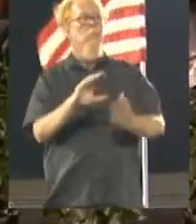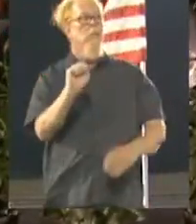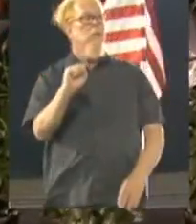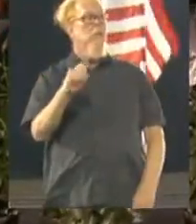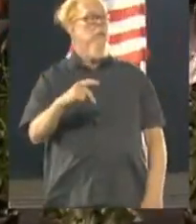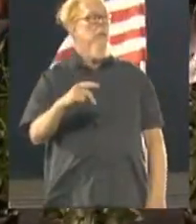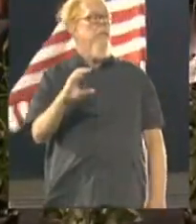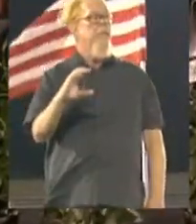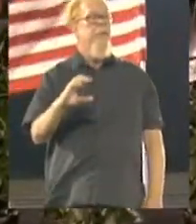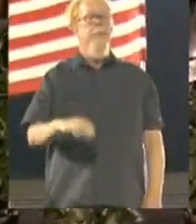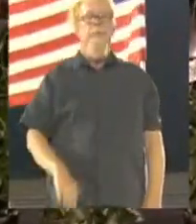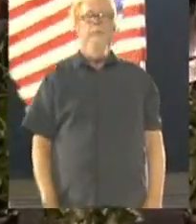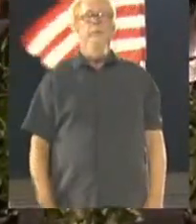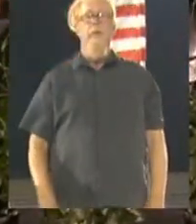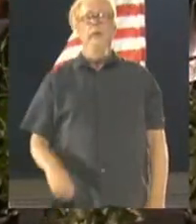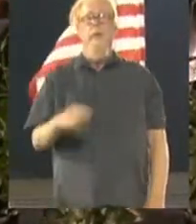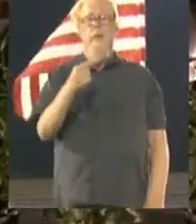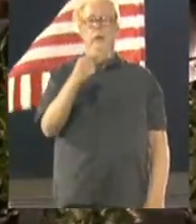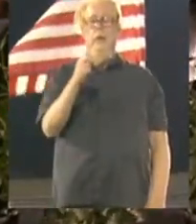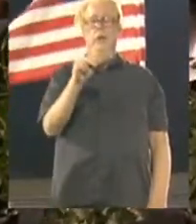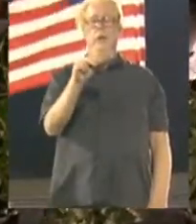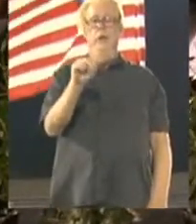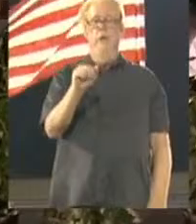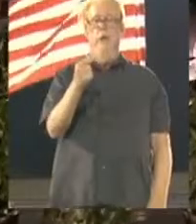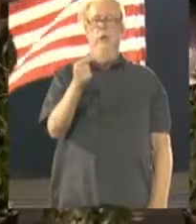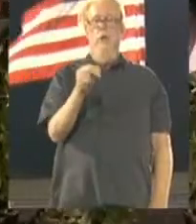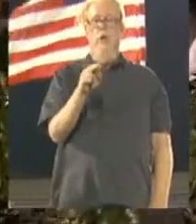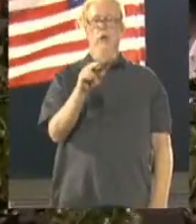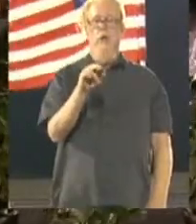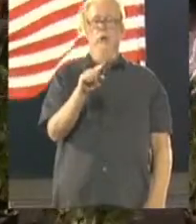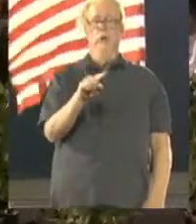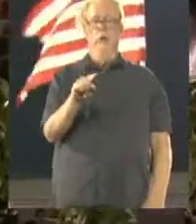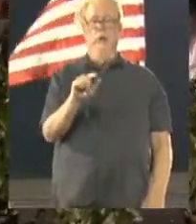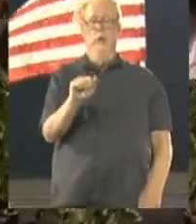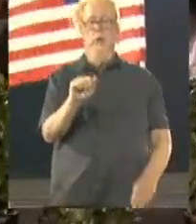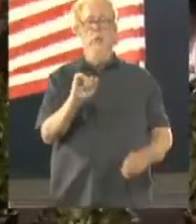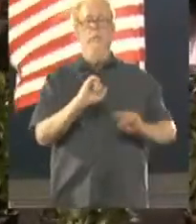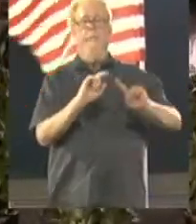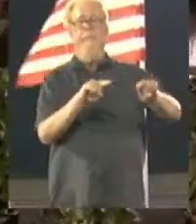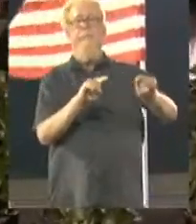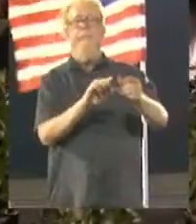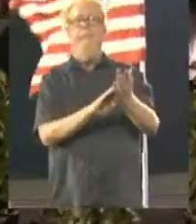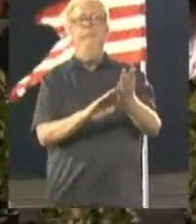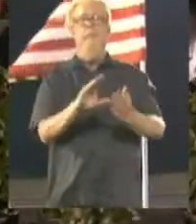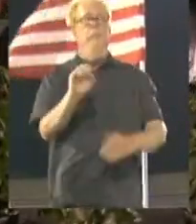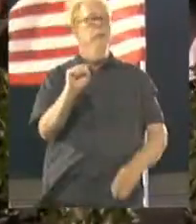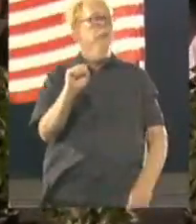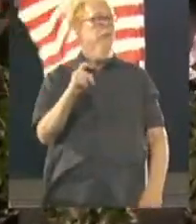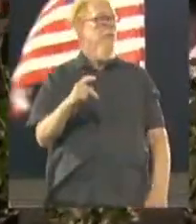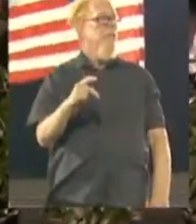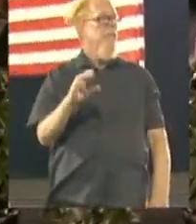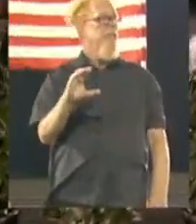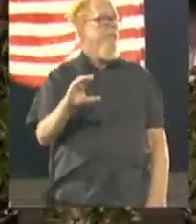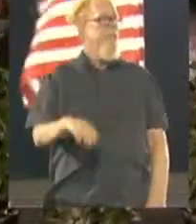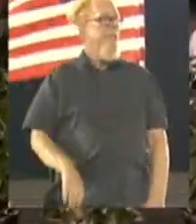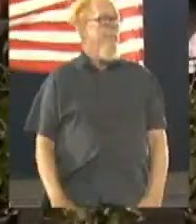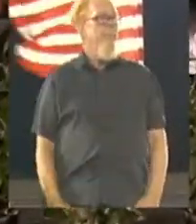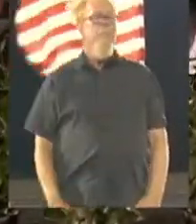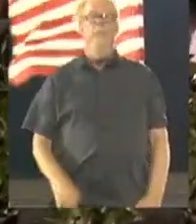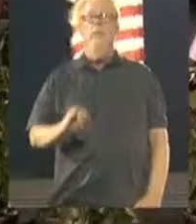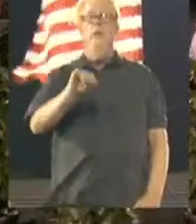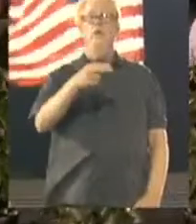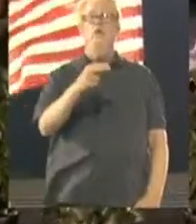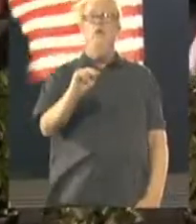College. Jenna Garza will be attending St. Philip's College.